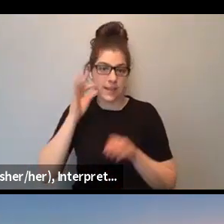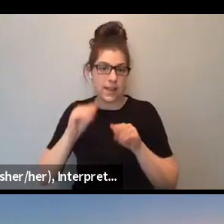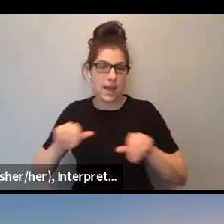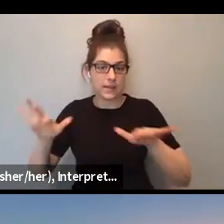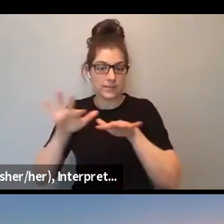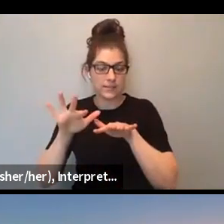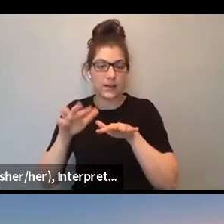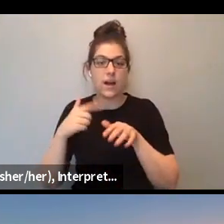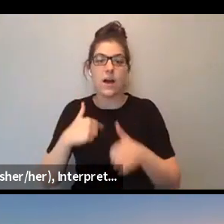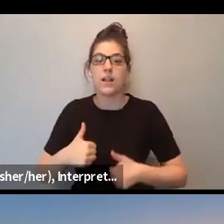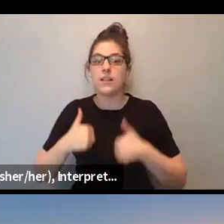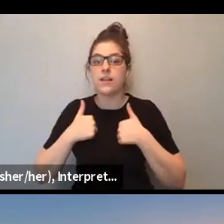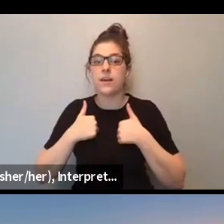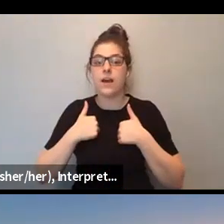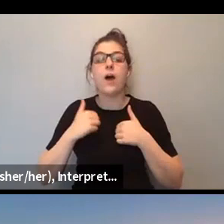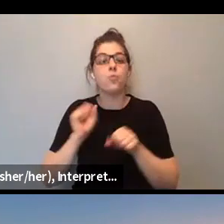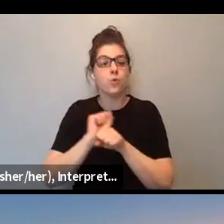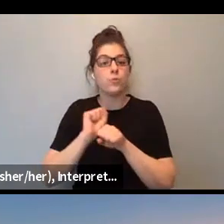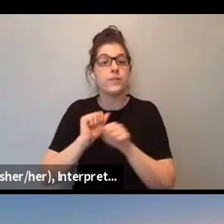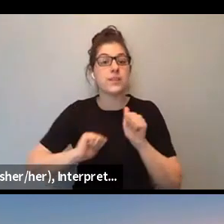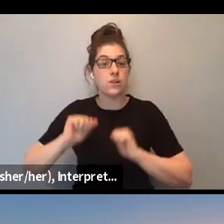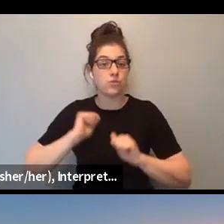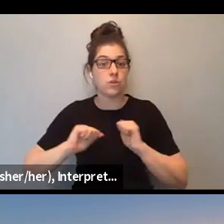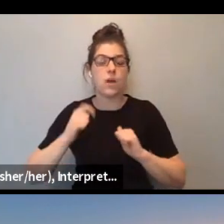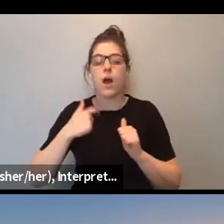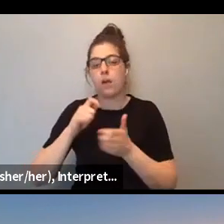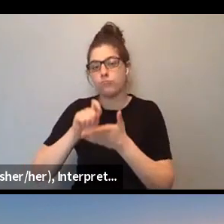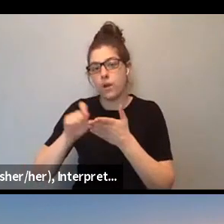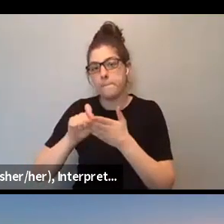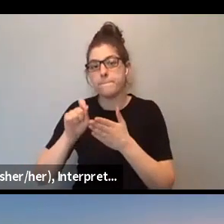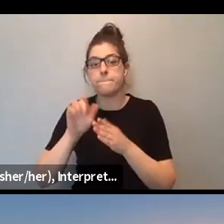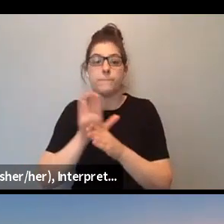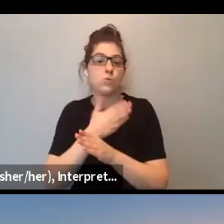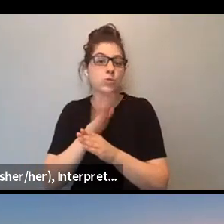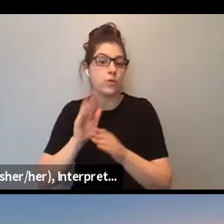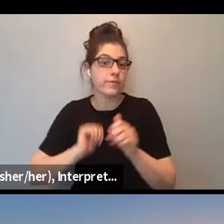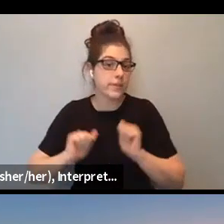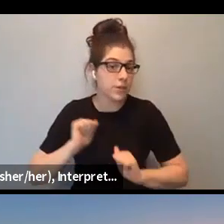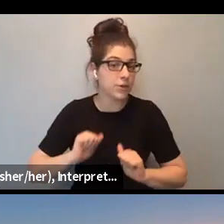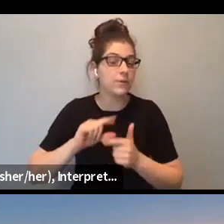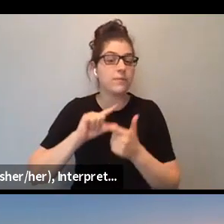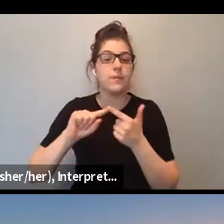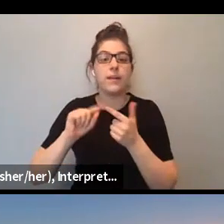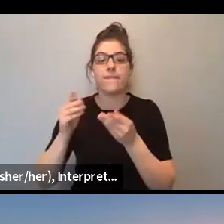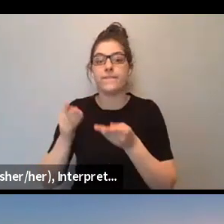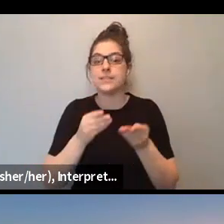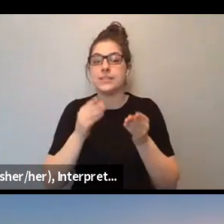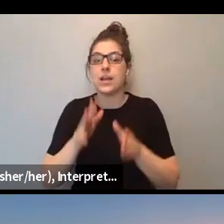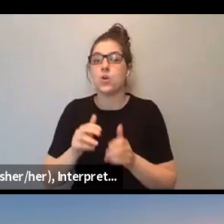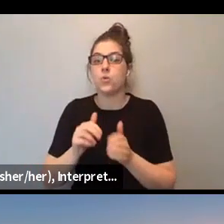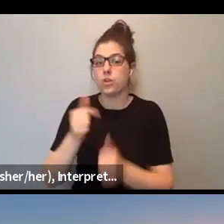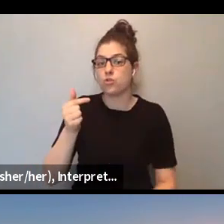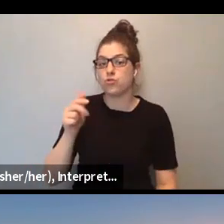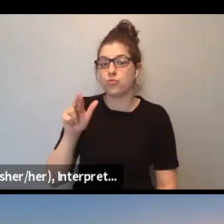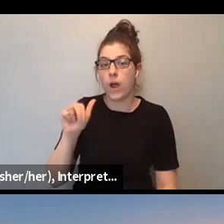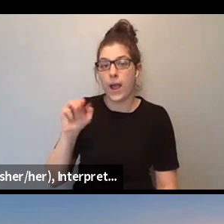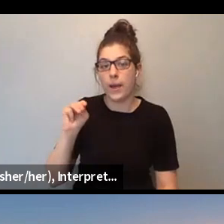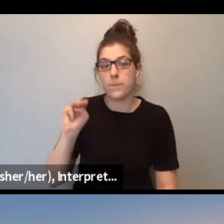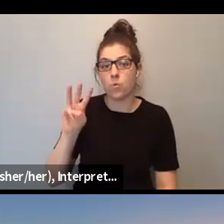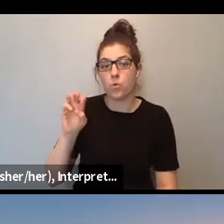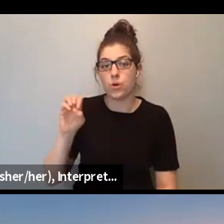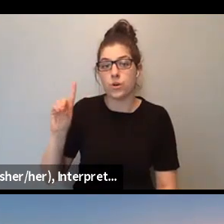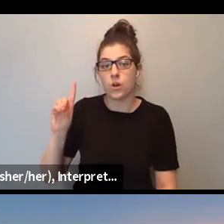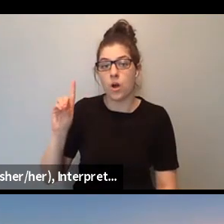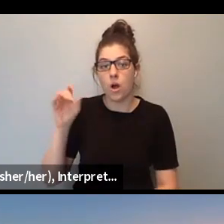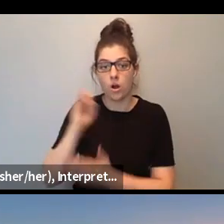Octopus Theatricals, a composer of musical theater, and a facilitator with Groundwater Arts. And I have a black shirt, long